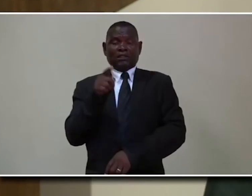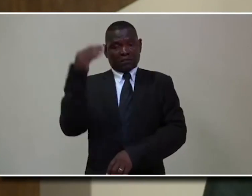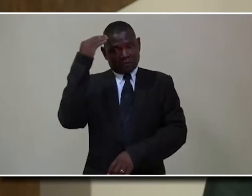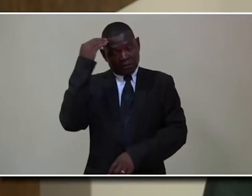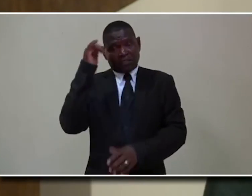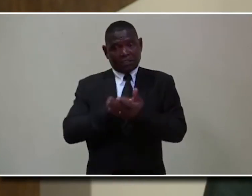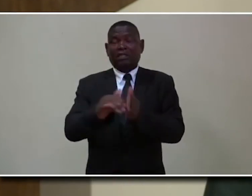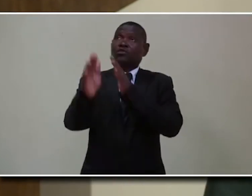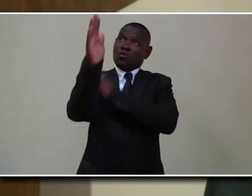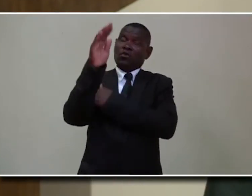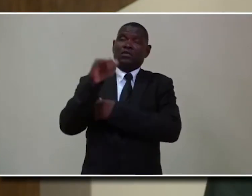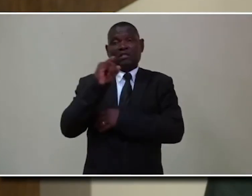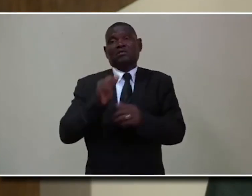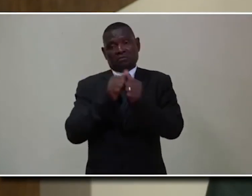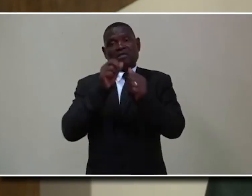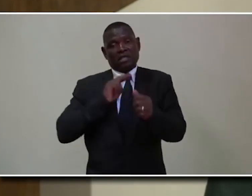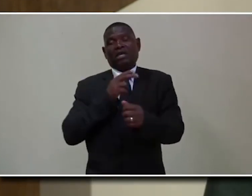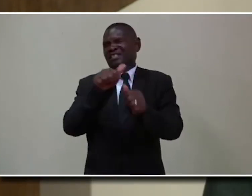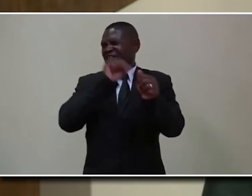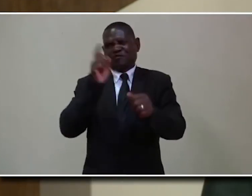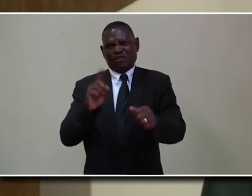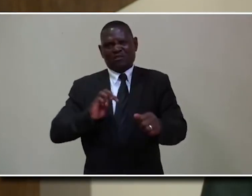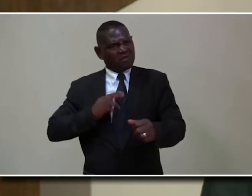is with us everywhere we are